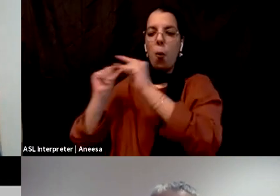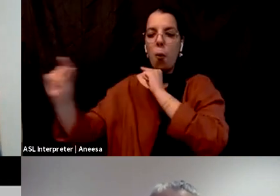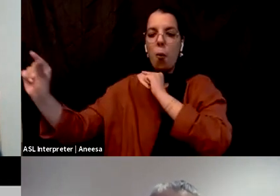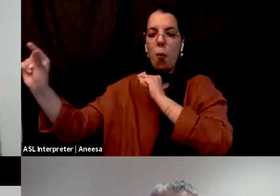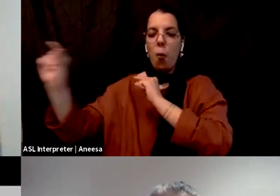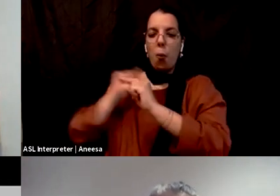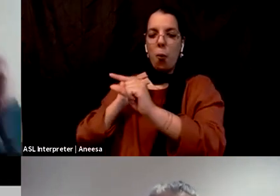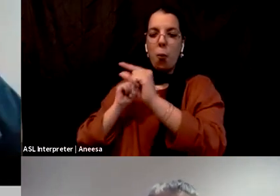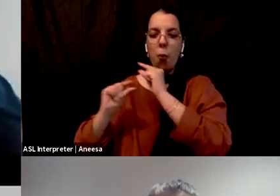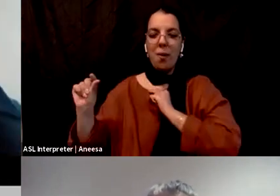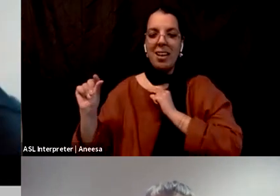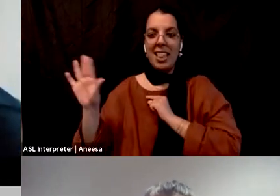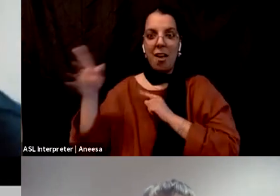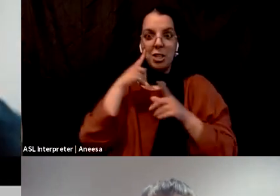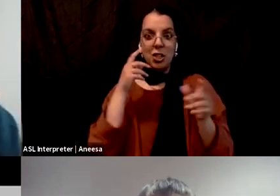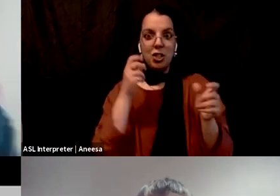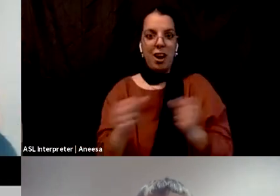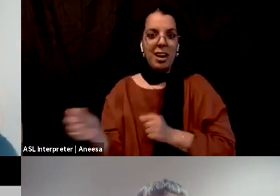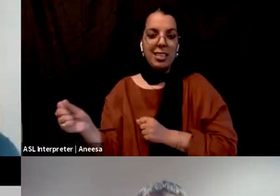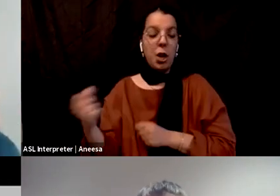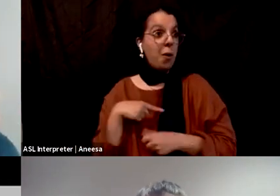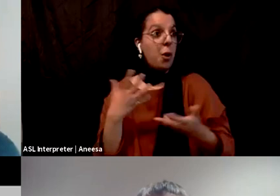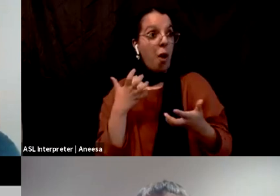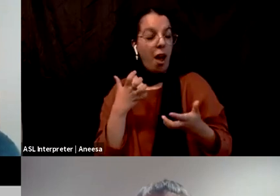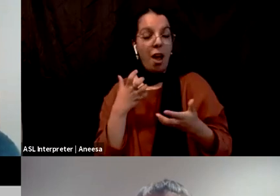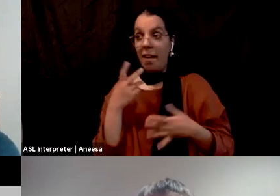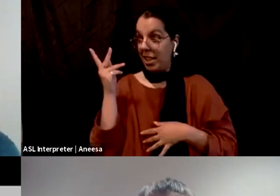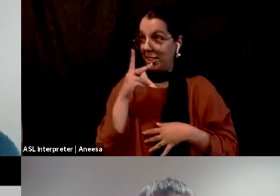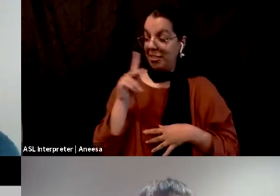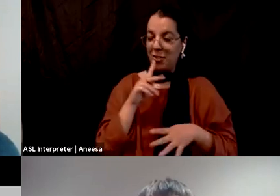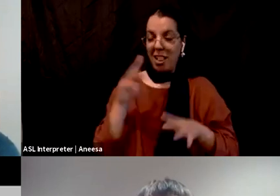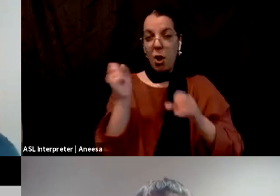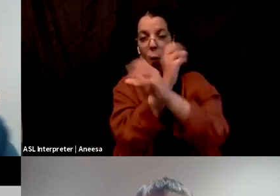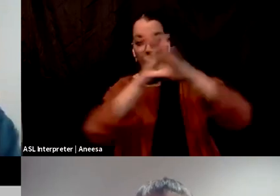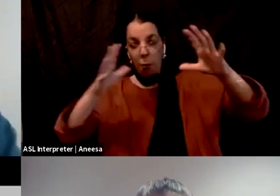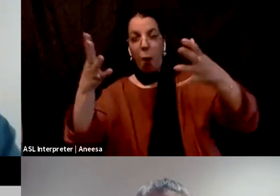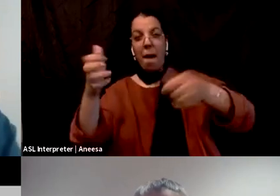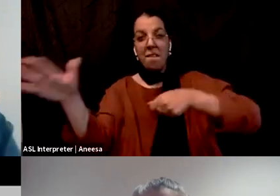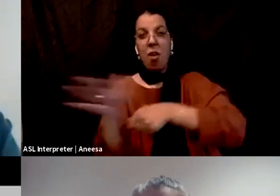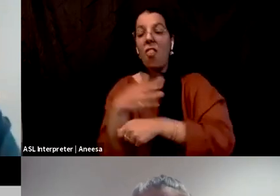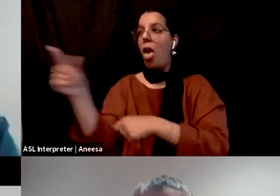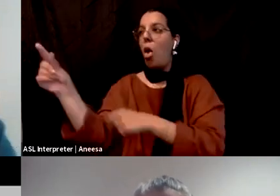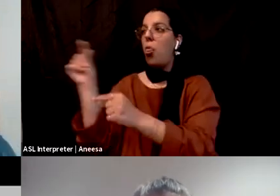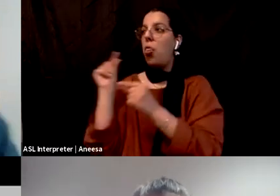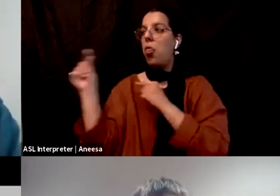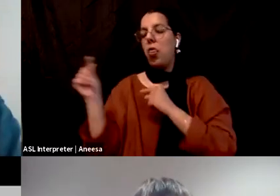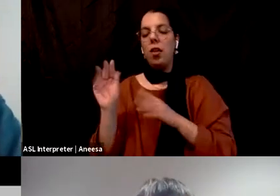what we truly want from a philosophical one. Anyway, I'll leave it at that.